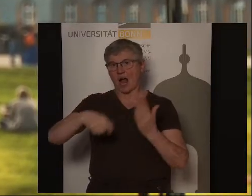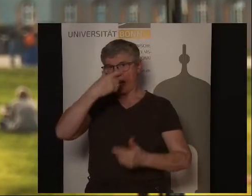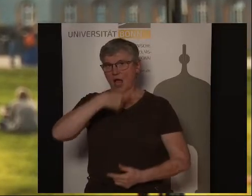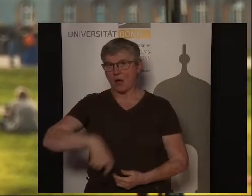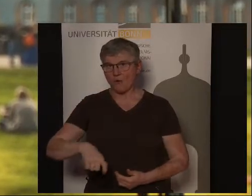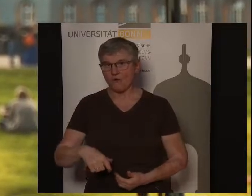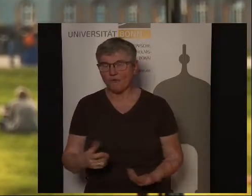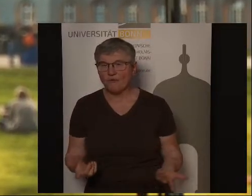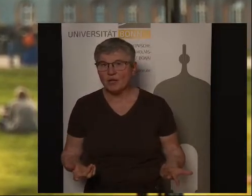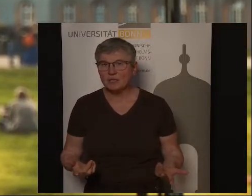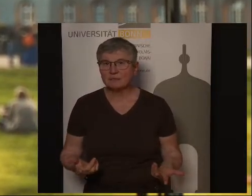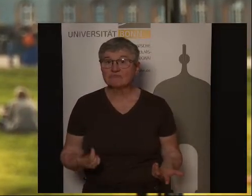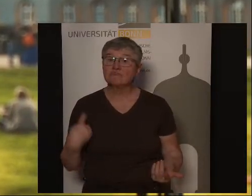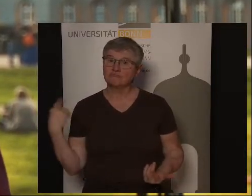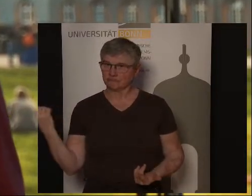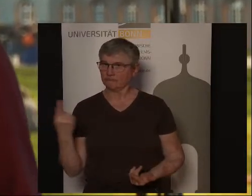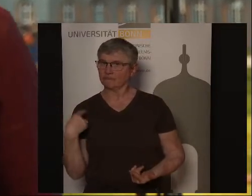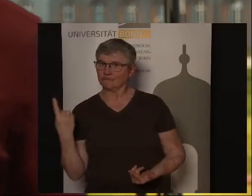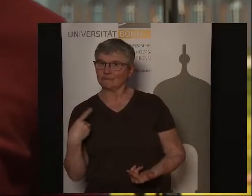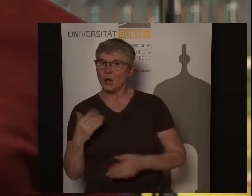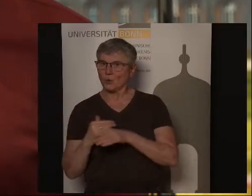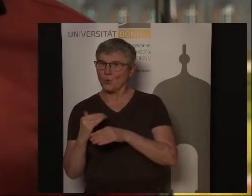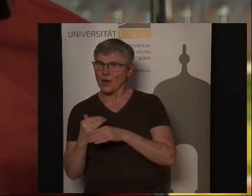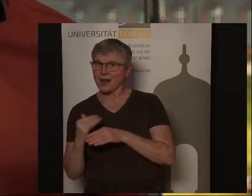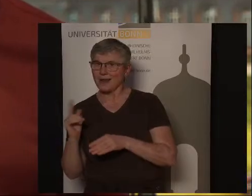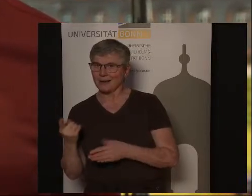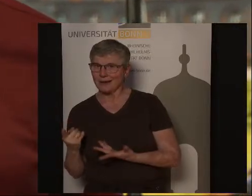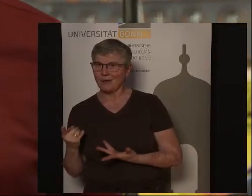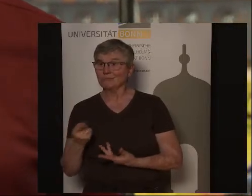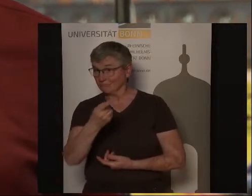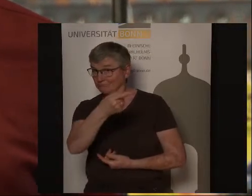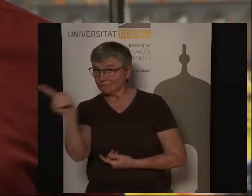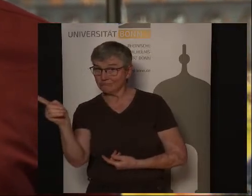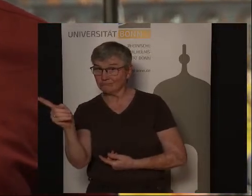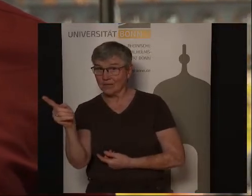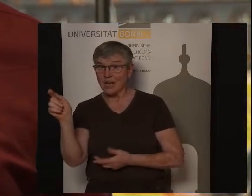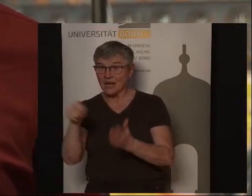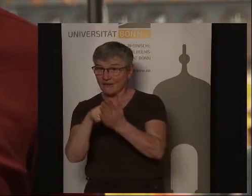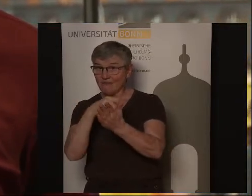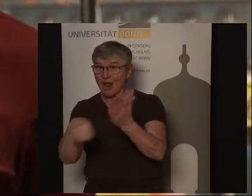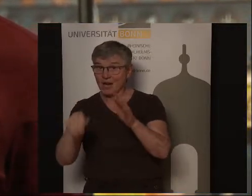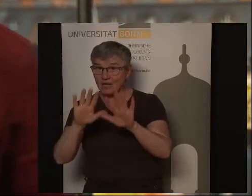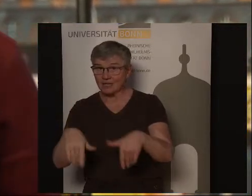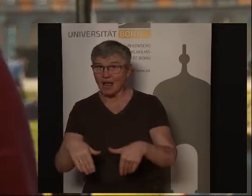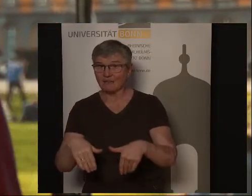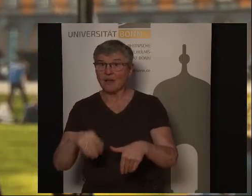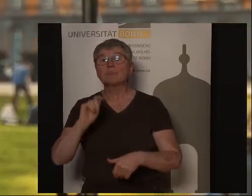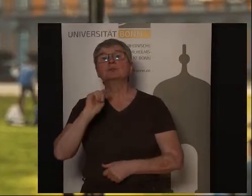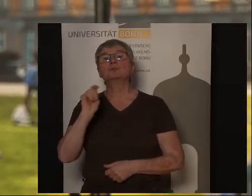are elected by the student parliament, and you can all participate in these elections.